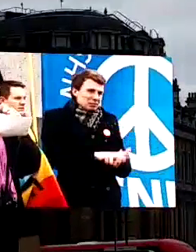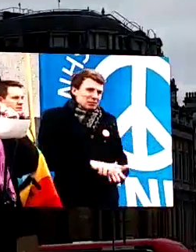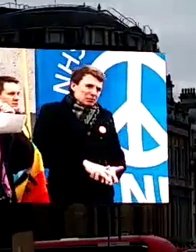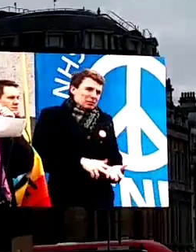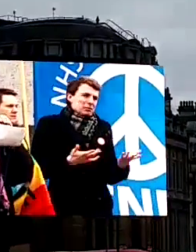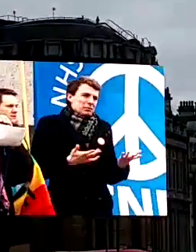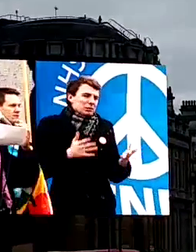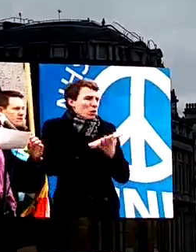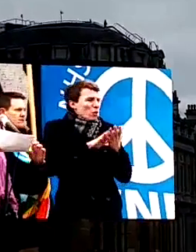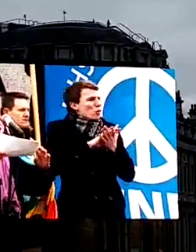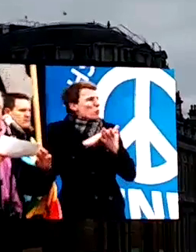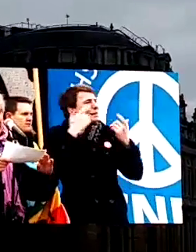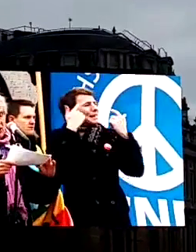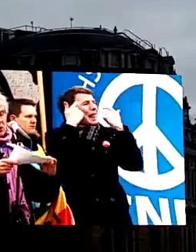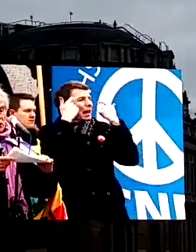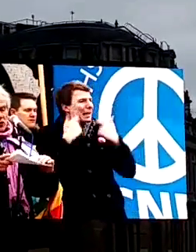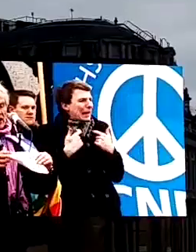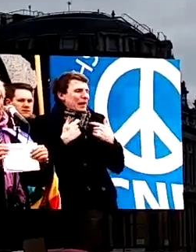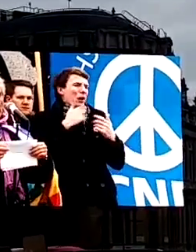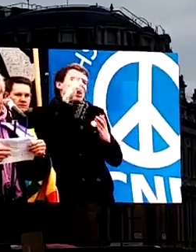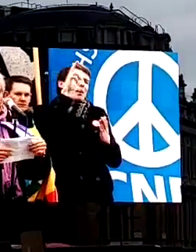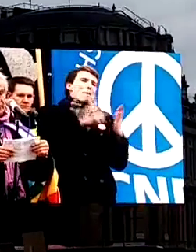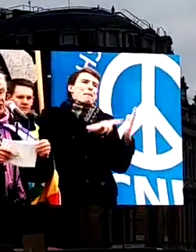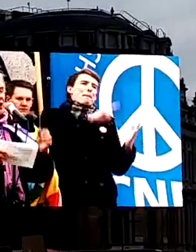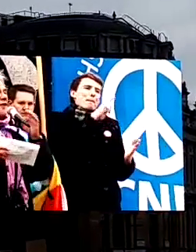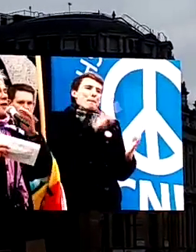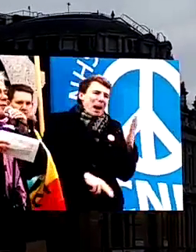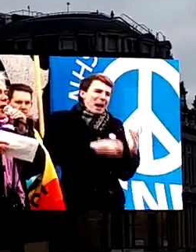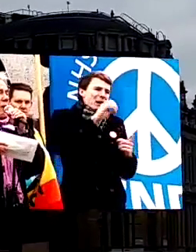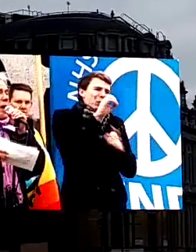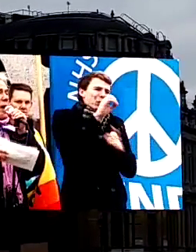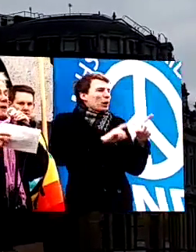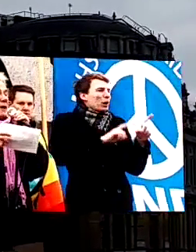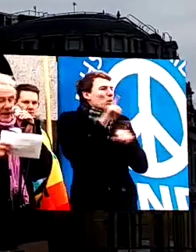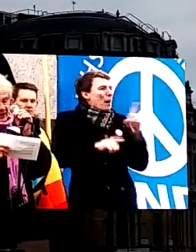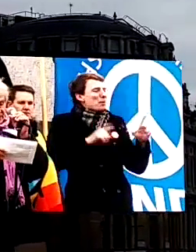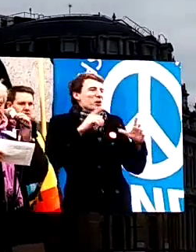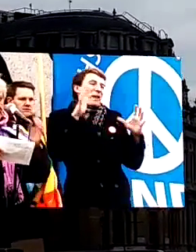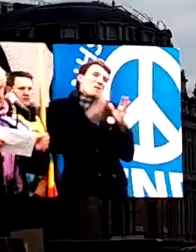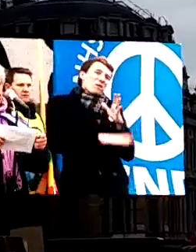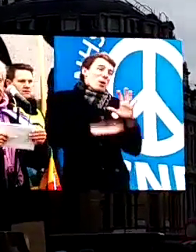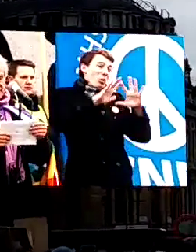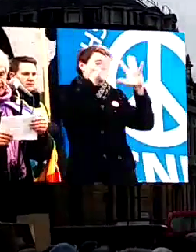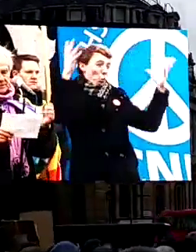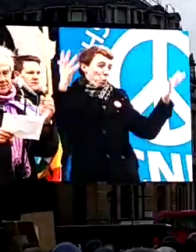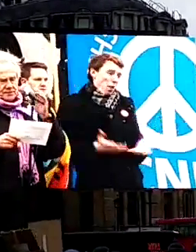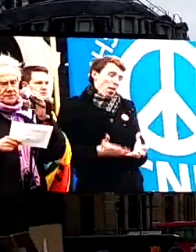and eternally will ban nuclear weapons from our planet.